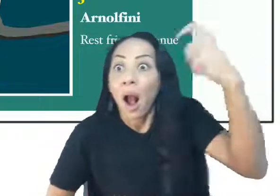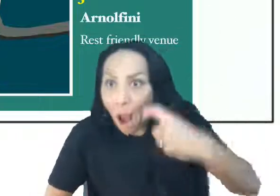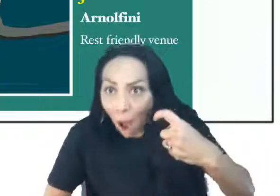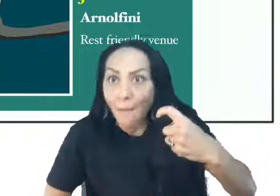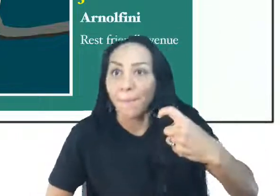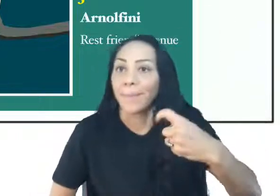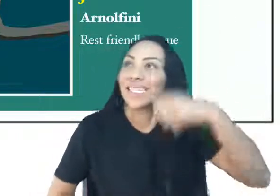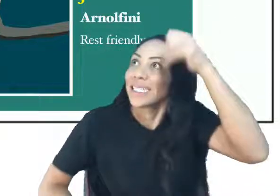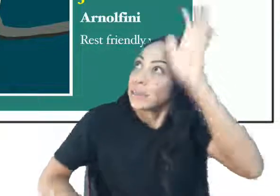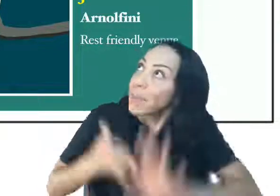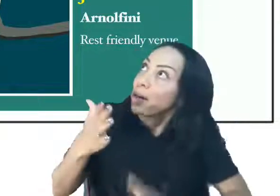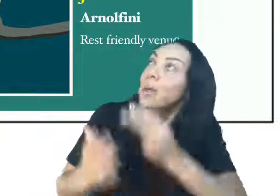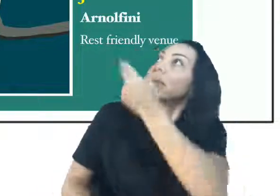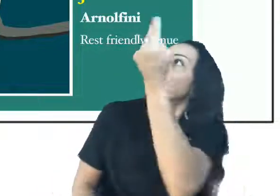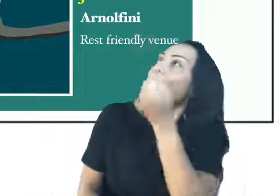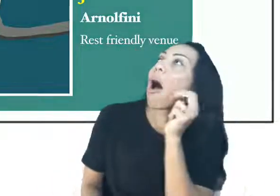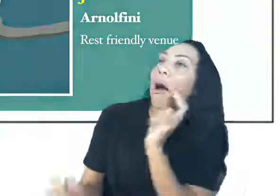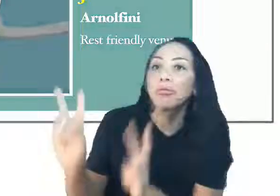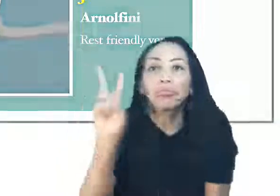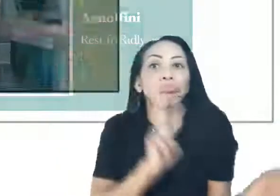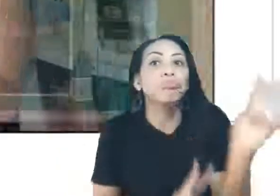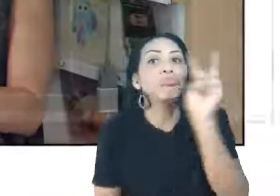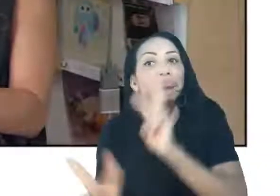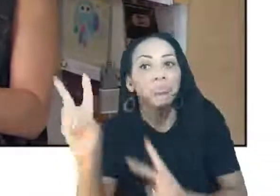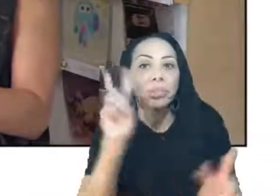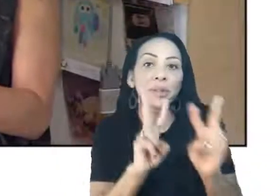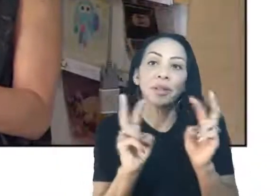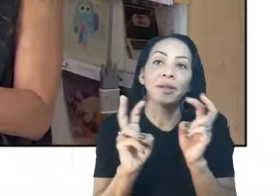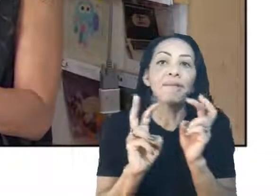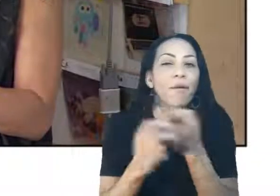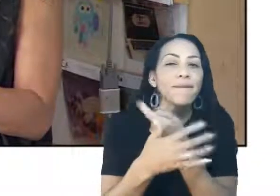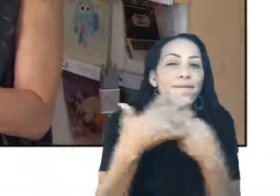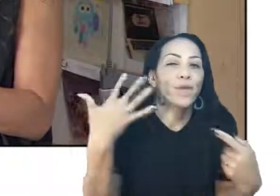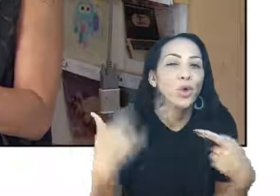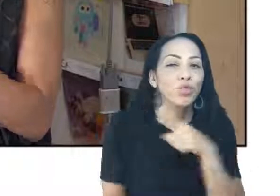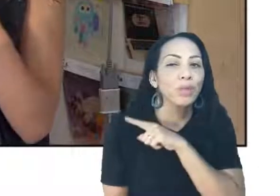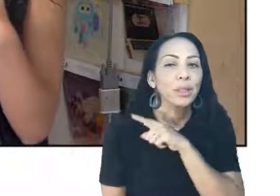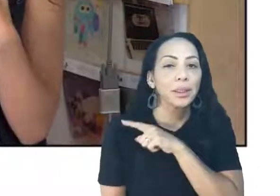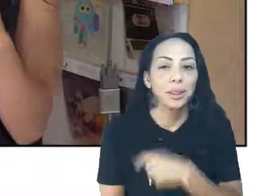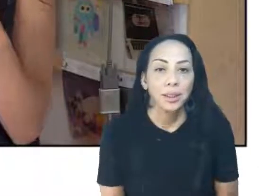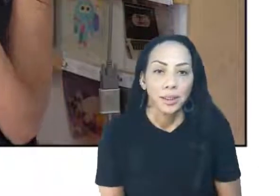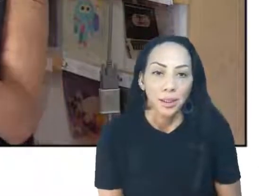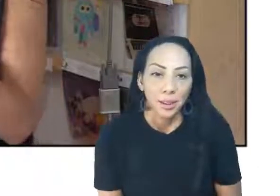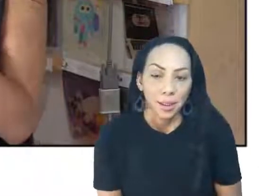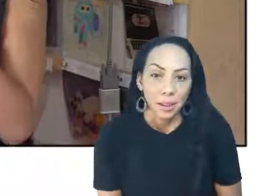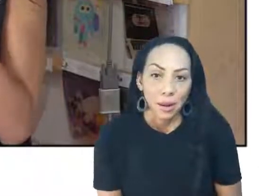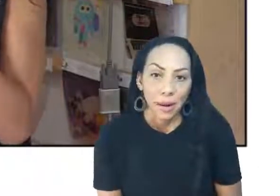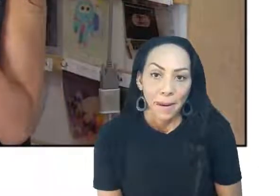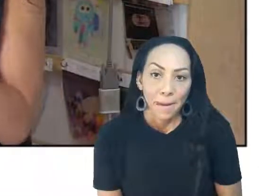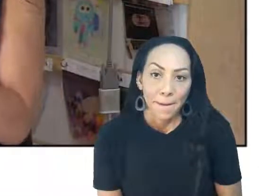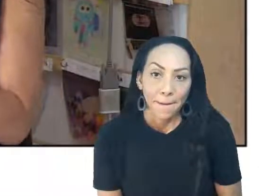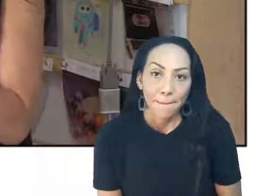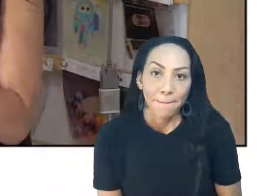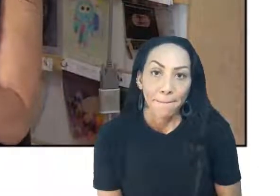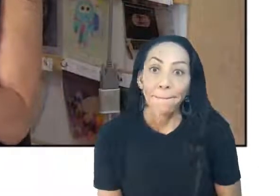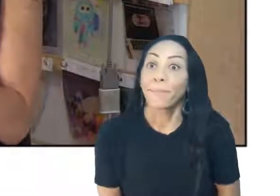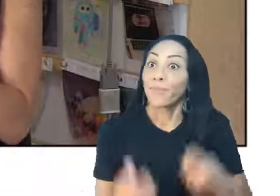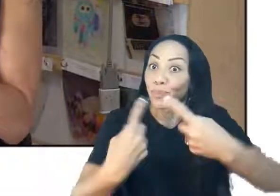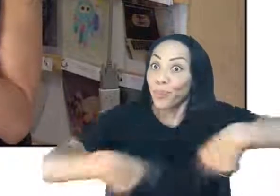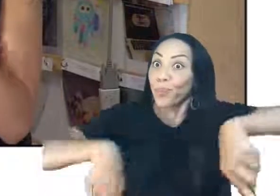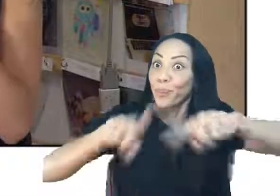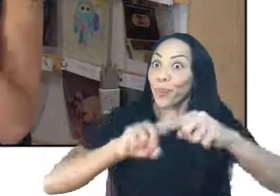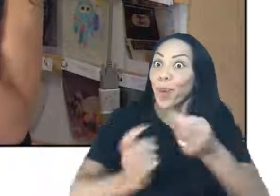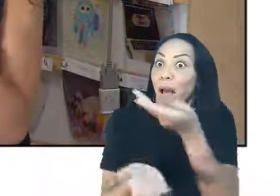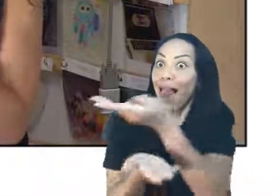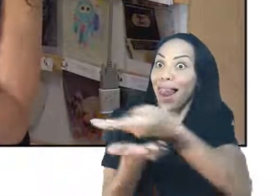art together, for a few reasons. One reason is that when we're all lying down, those